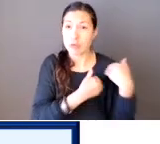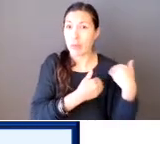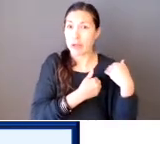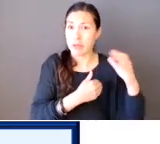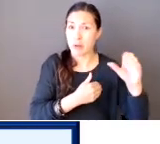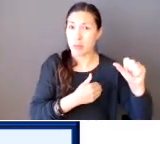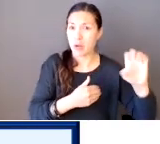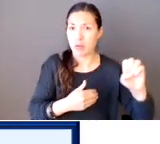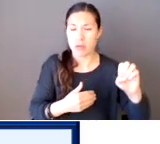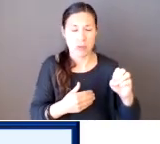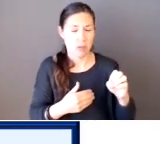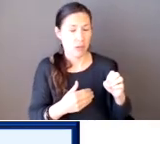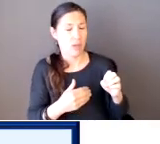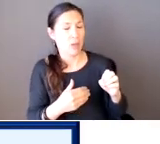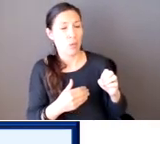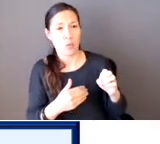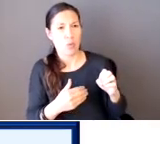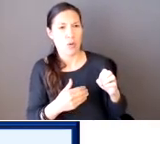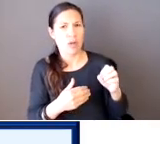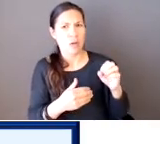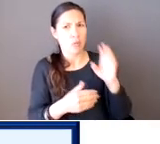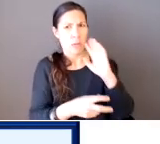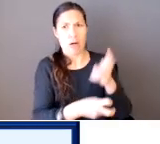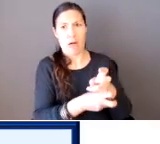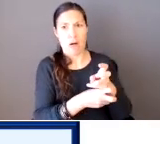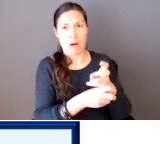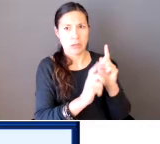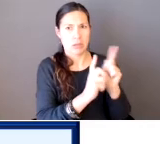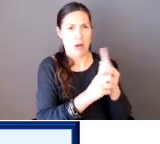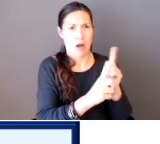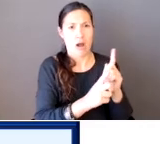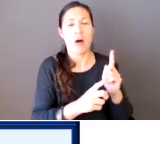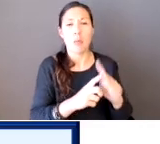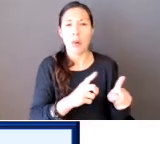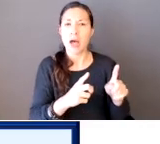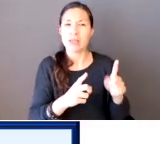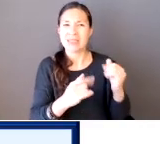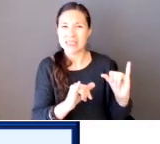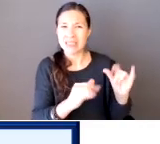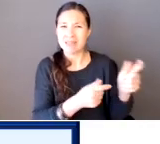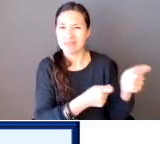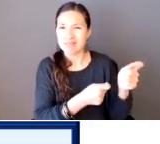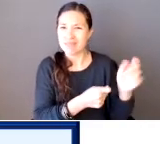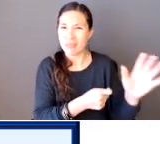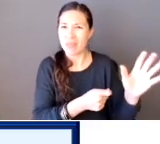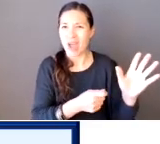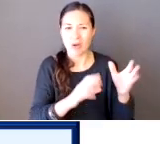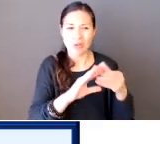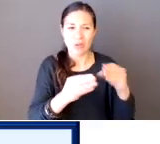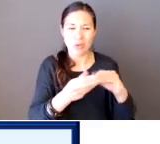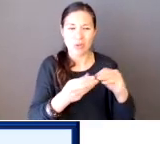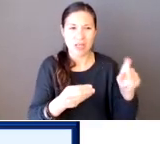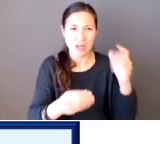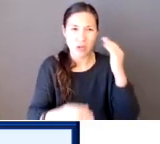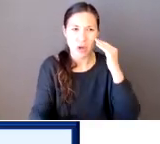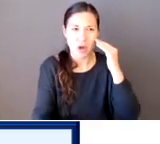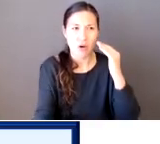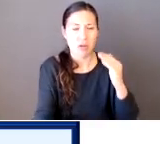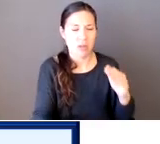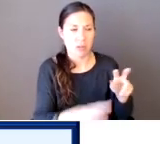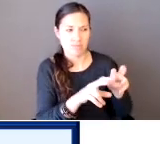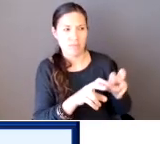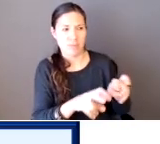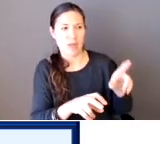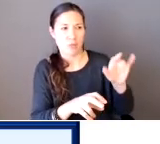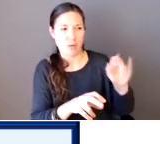another side to the story that we need to complete the puzzle. So, we were already assessing risk in terms of whether it